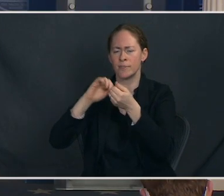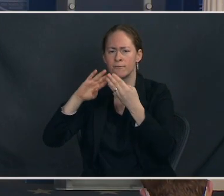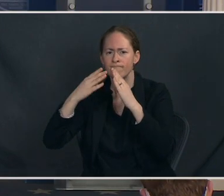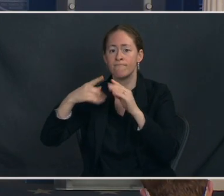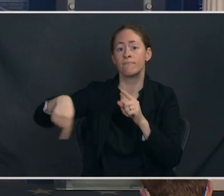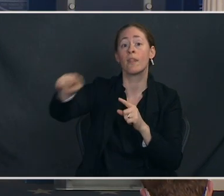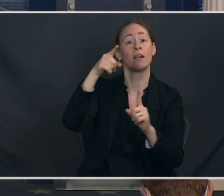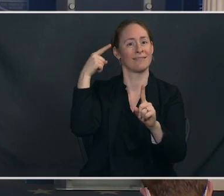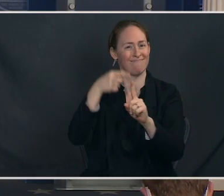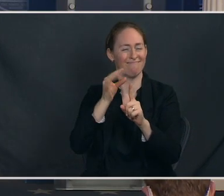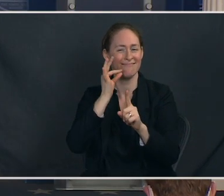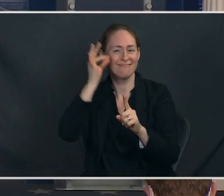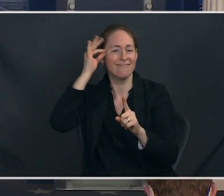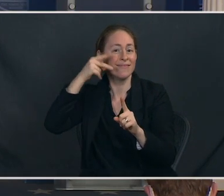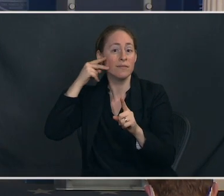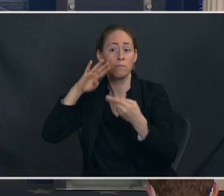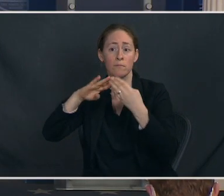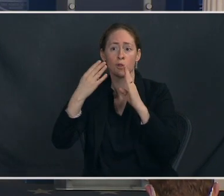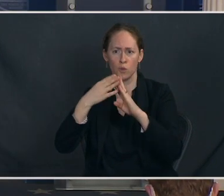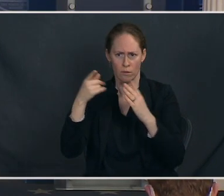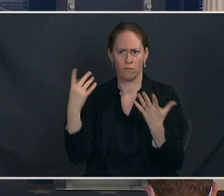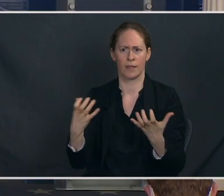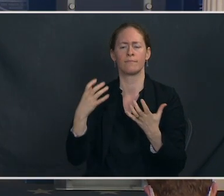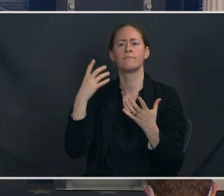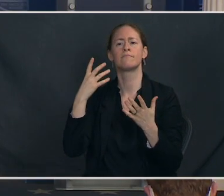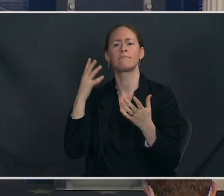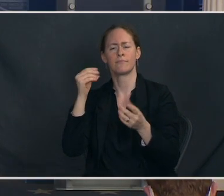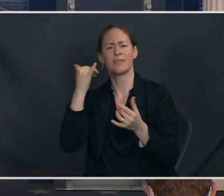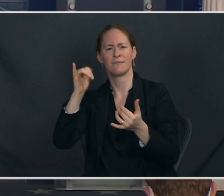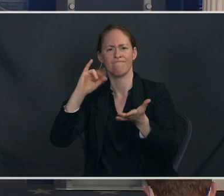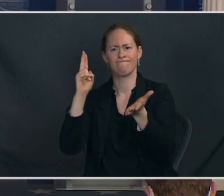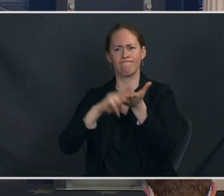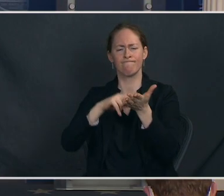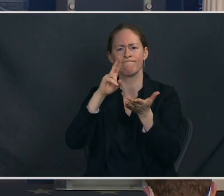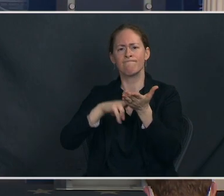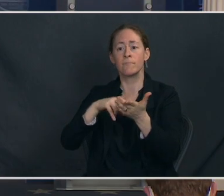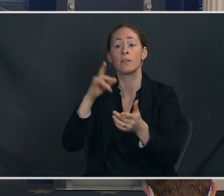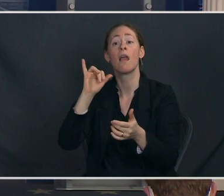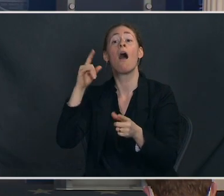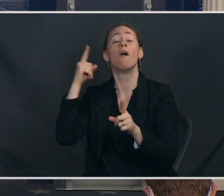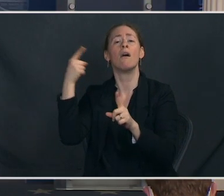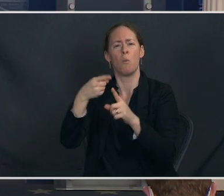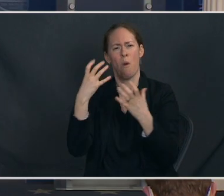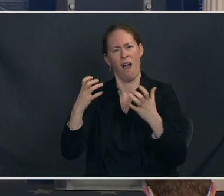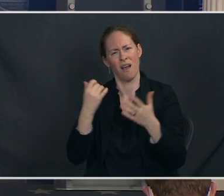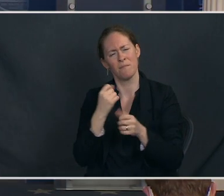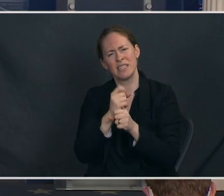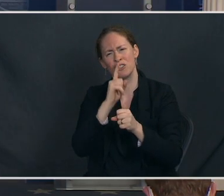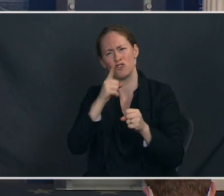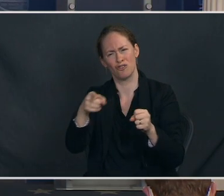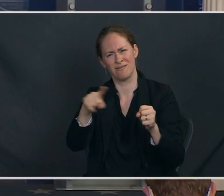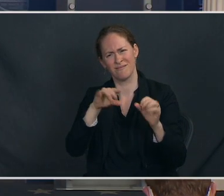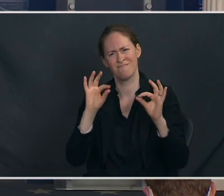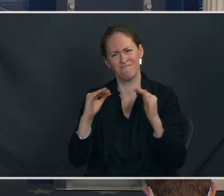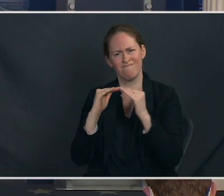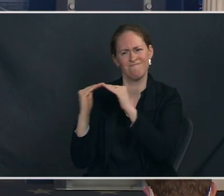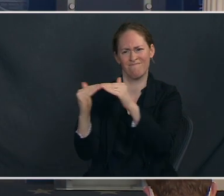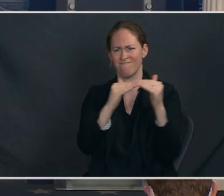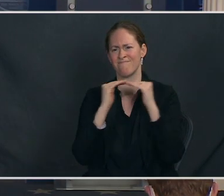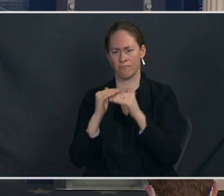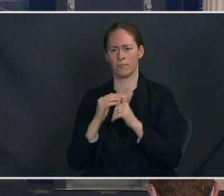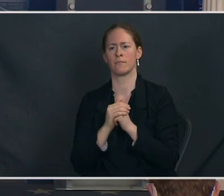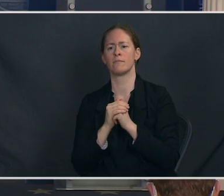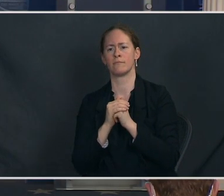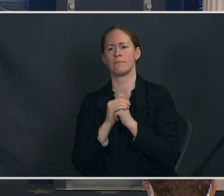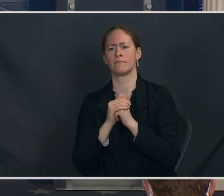President will sign a memorandum directing all federal agencies to take steps to combat xenophobia and acts of